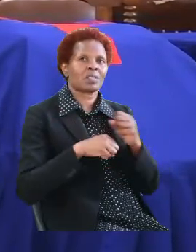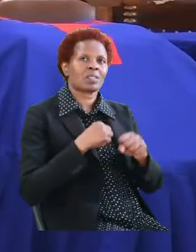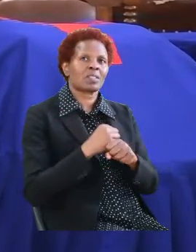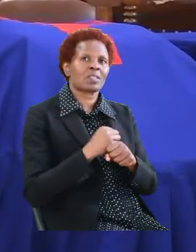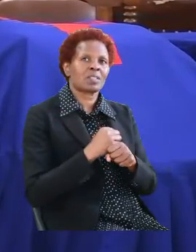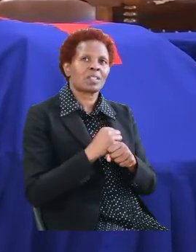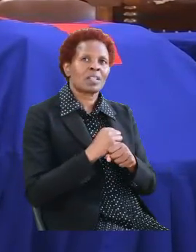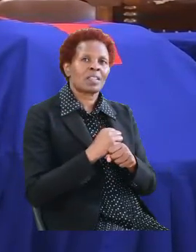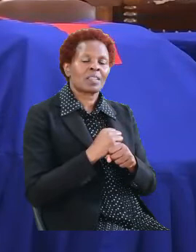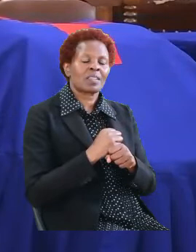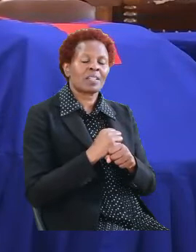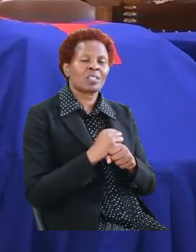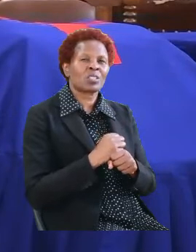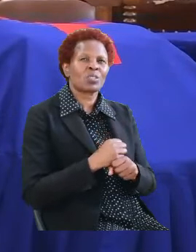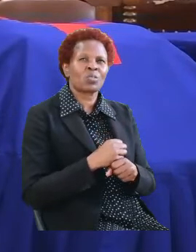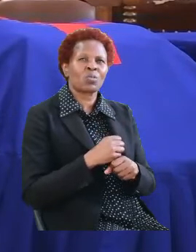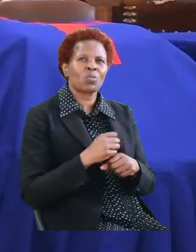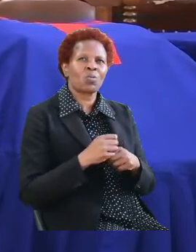need